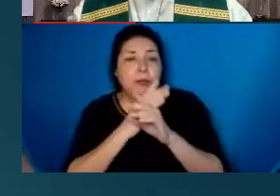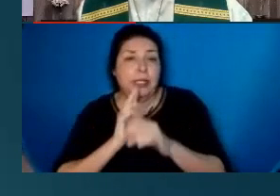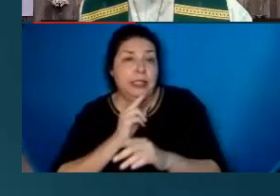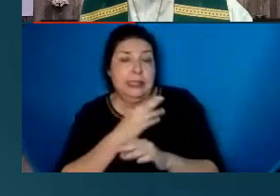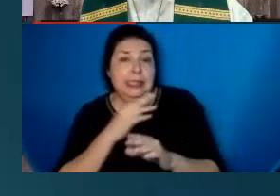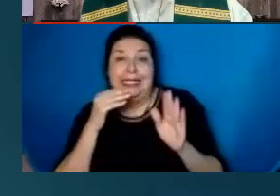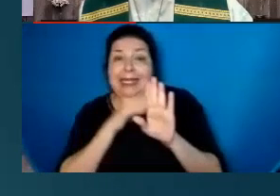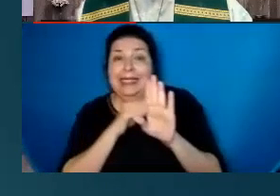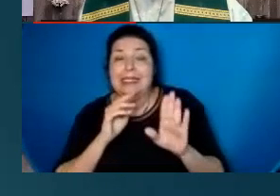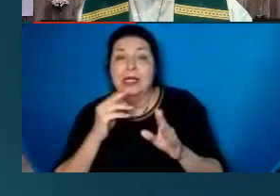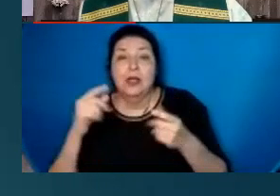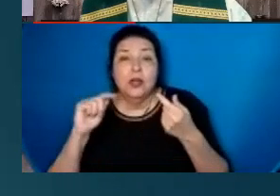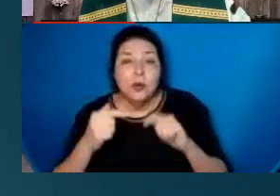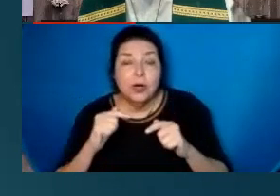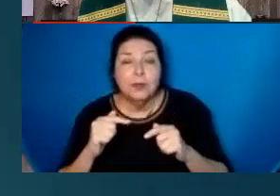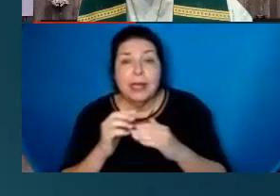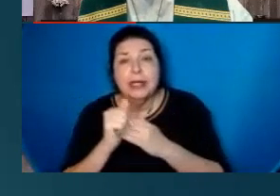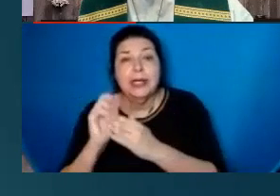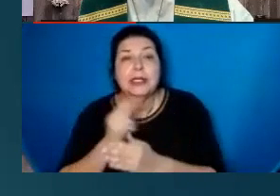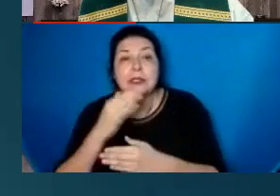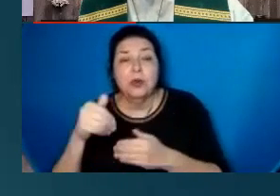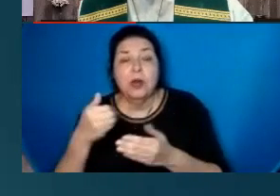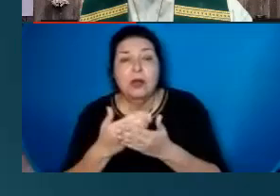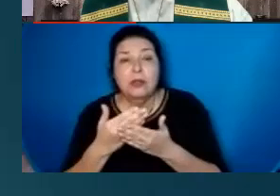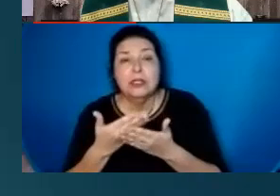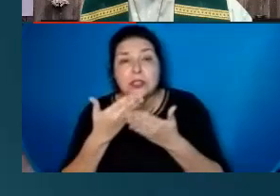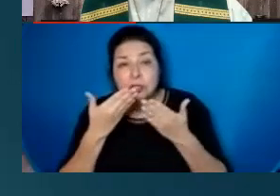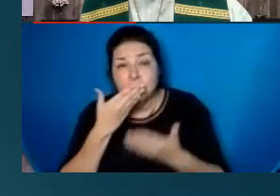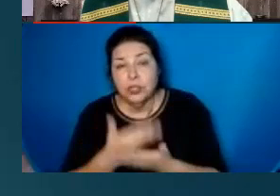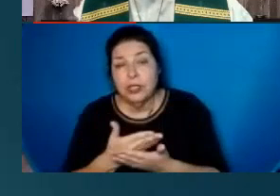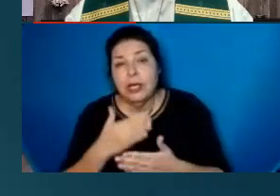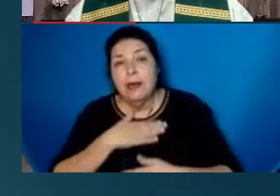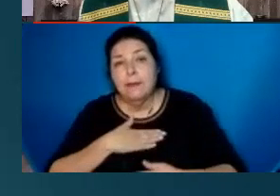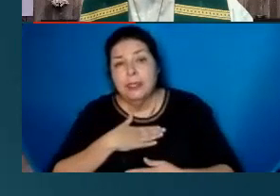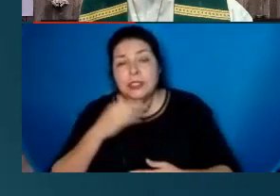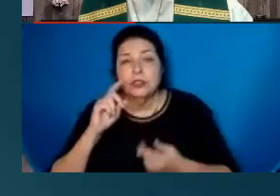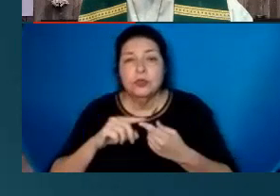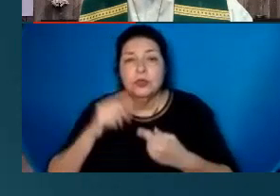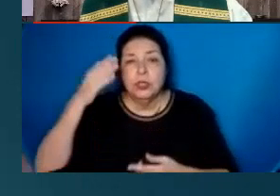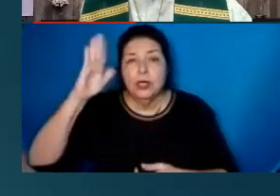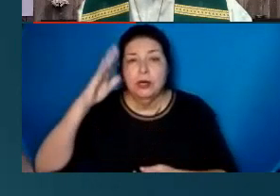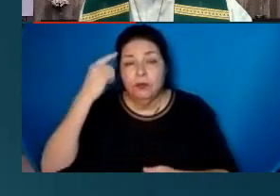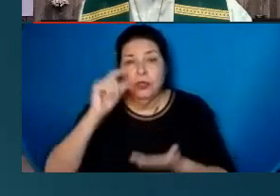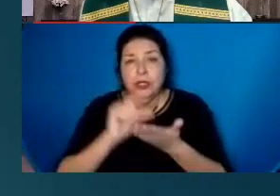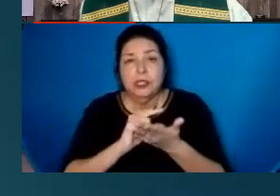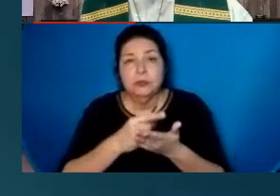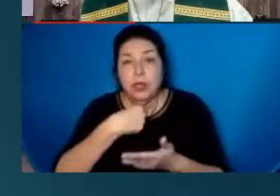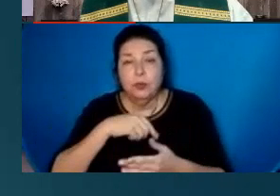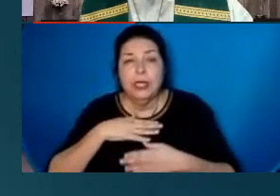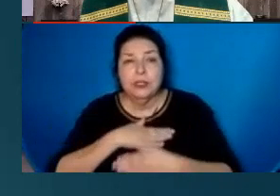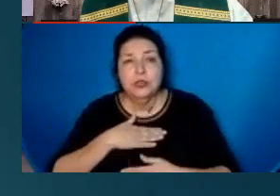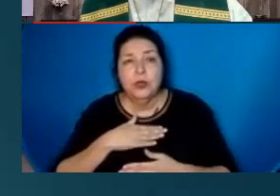harm and guide us to all that is good and pleasing to the God, for the gospel by which we enjoy forgiveness and